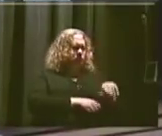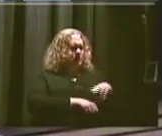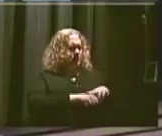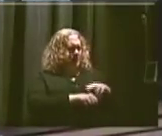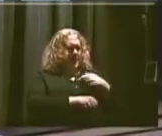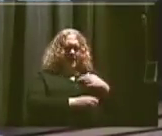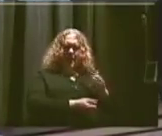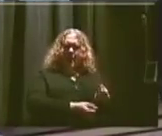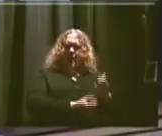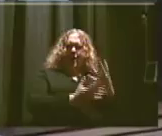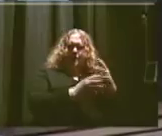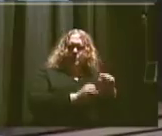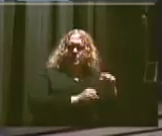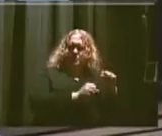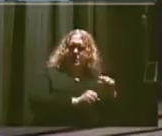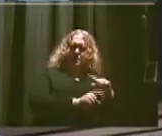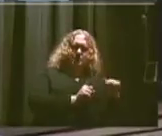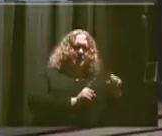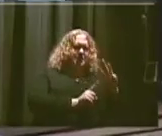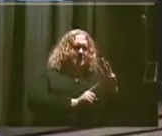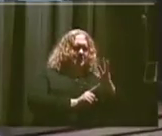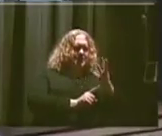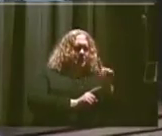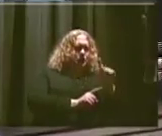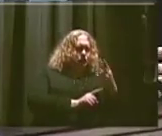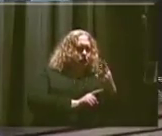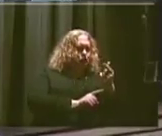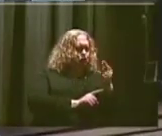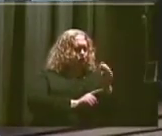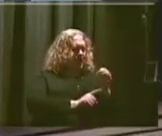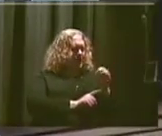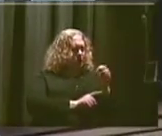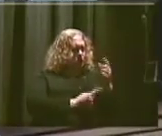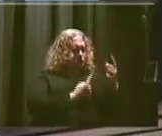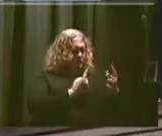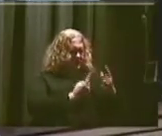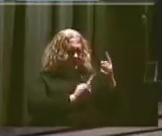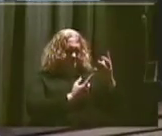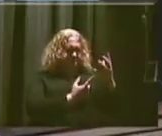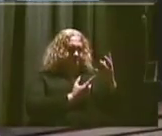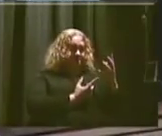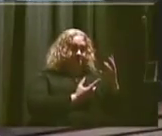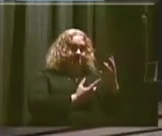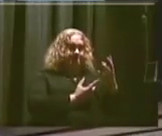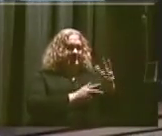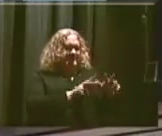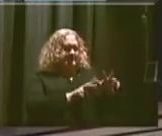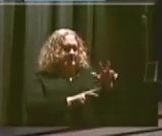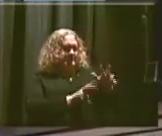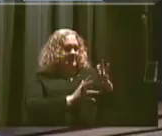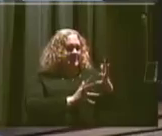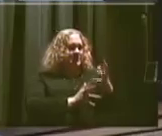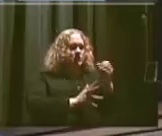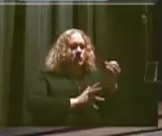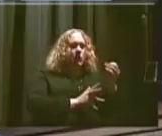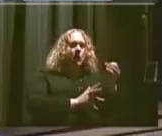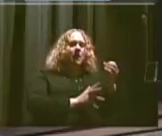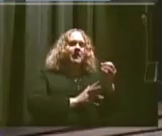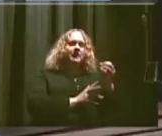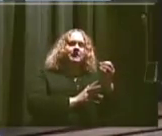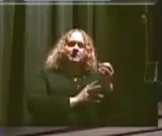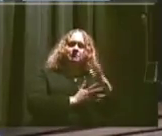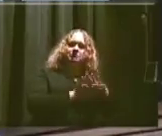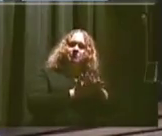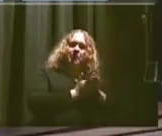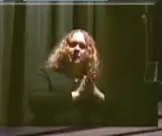lot of potential, but in sixth grade you wonder just exactly how it's going to work out. And over the years, he